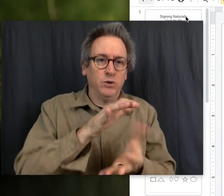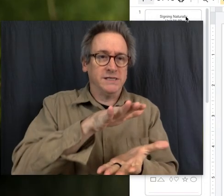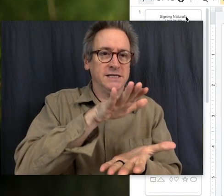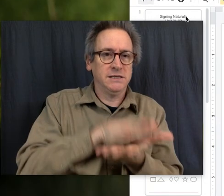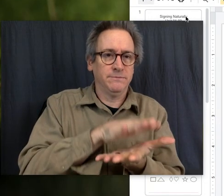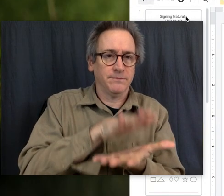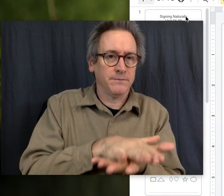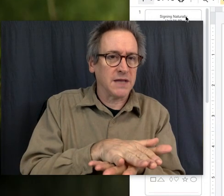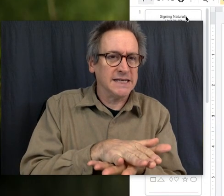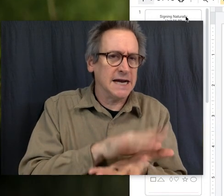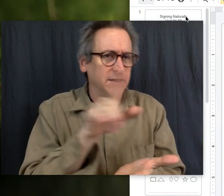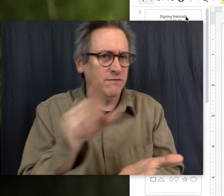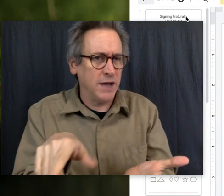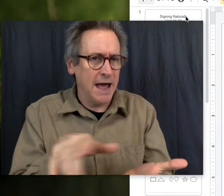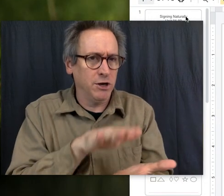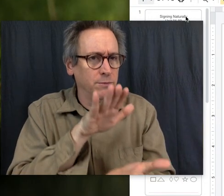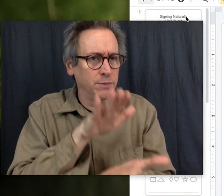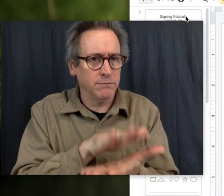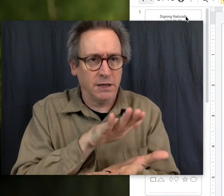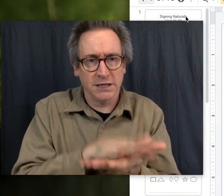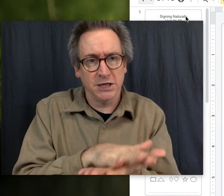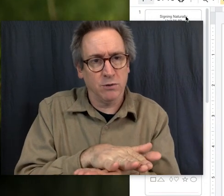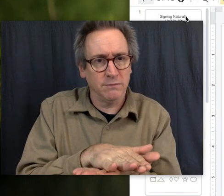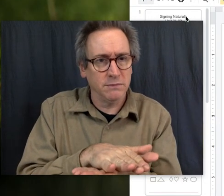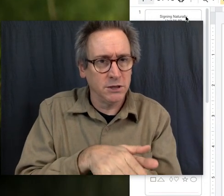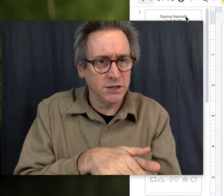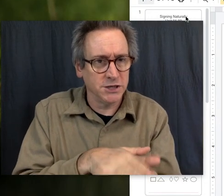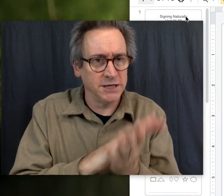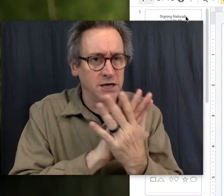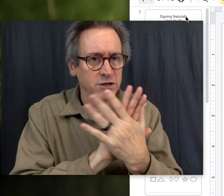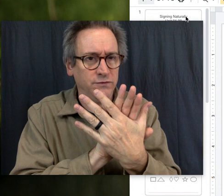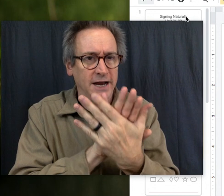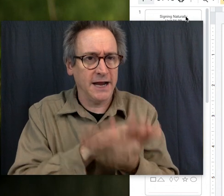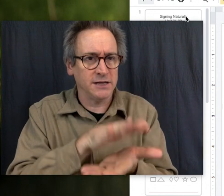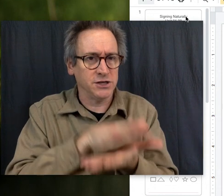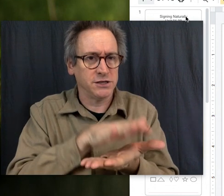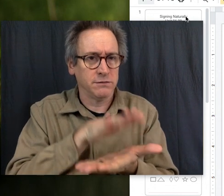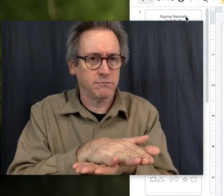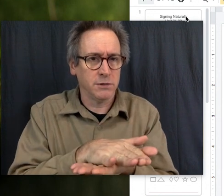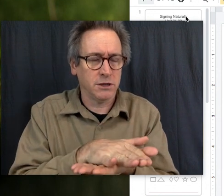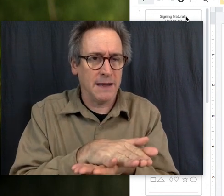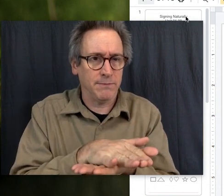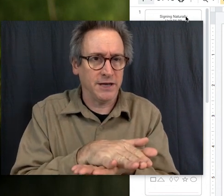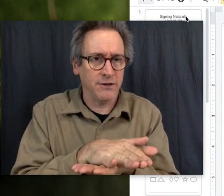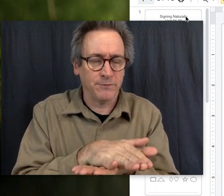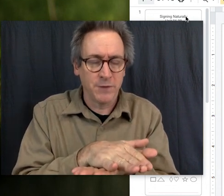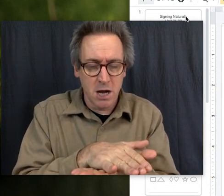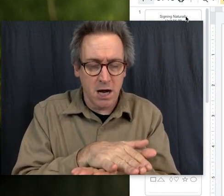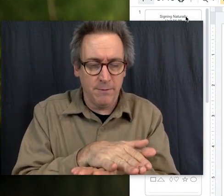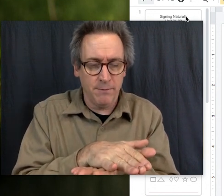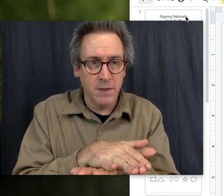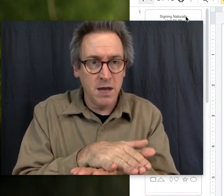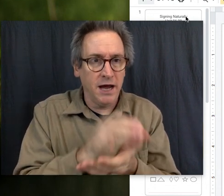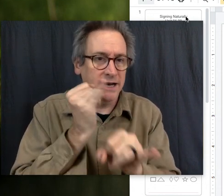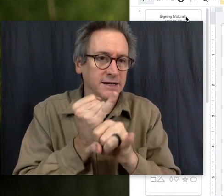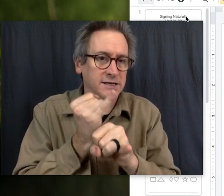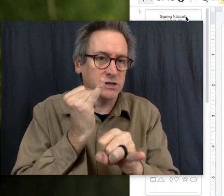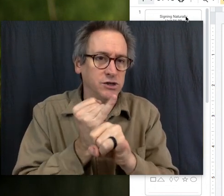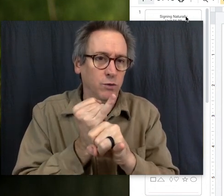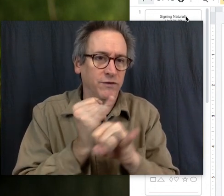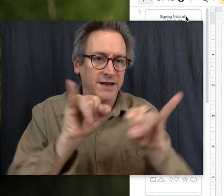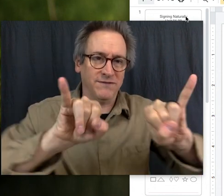school is this. It's not in the vocab here, but I'll teach it while I'm teaching this. 2 flat hands, just clap together.